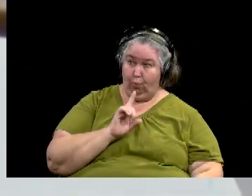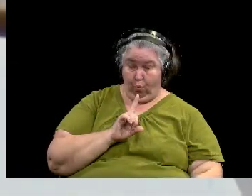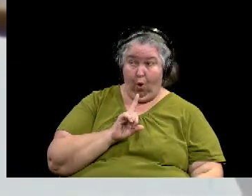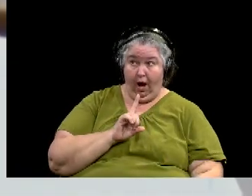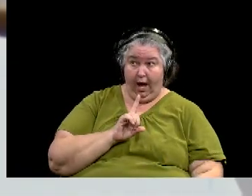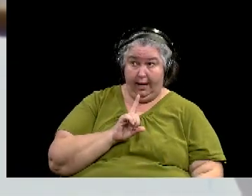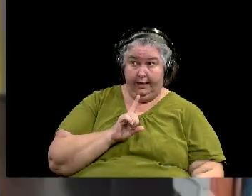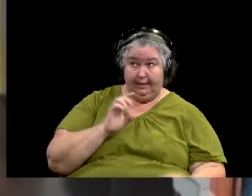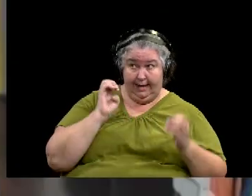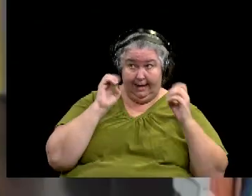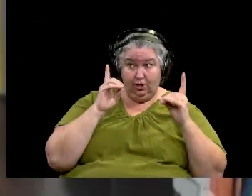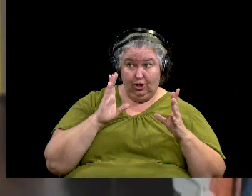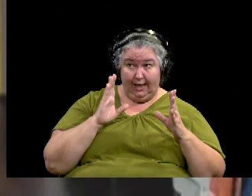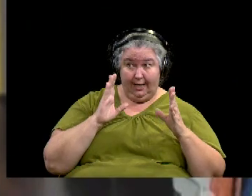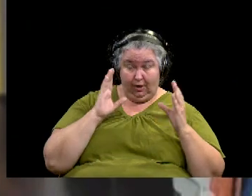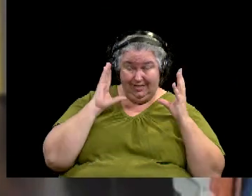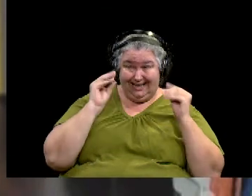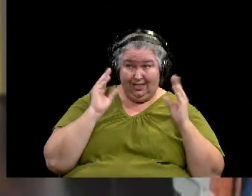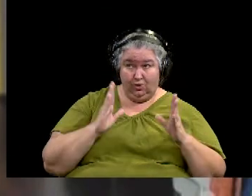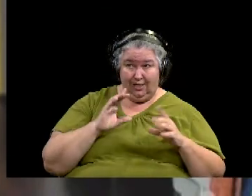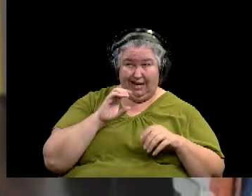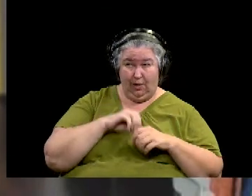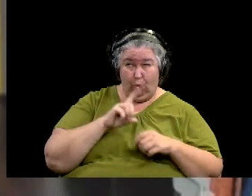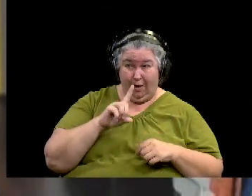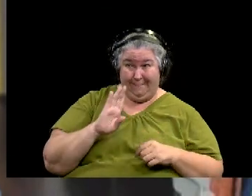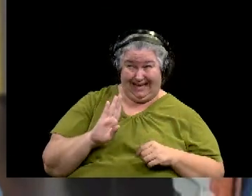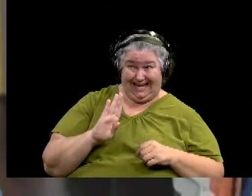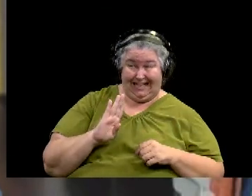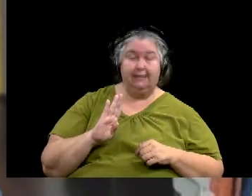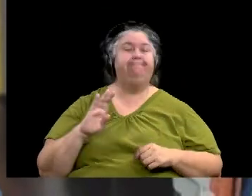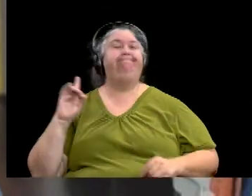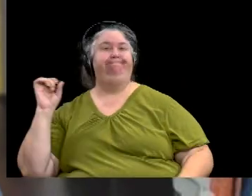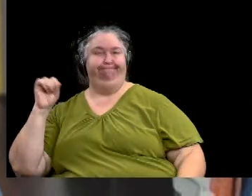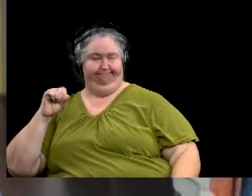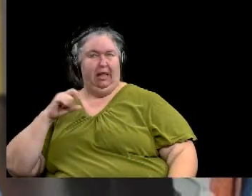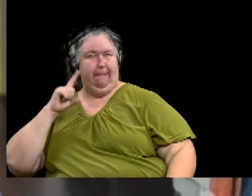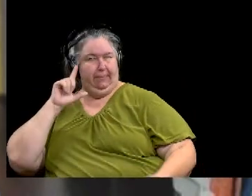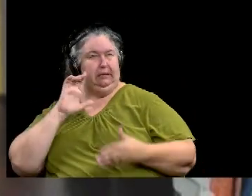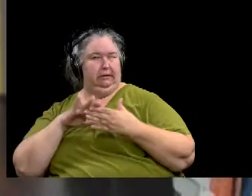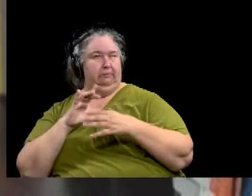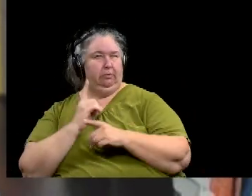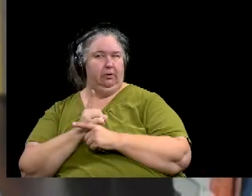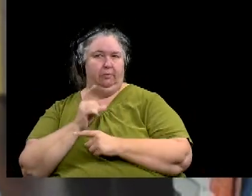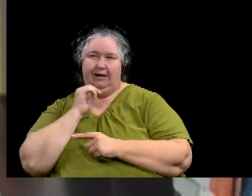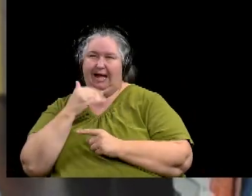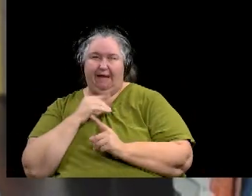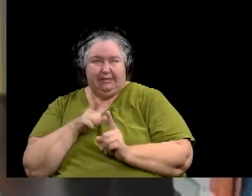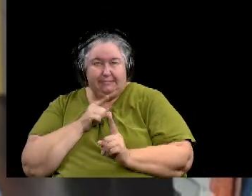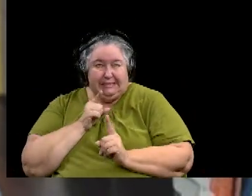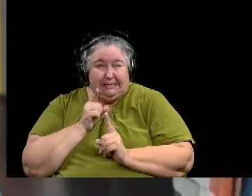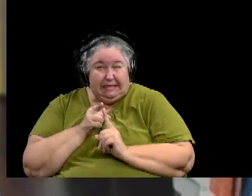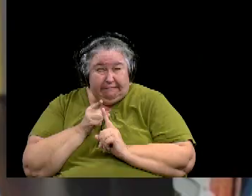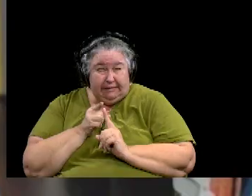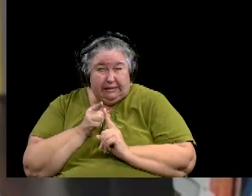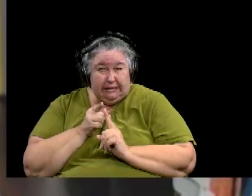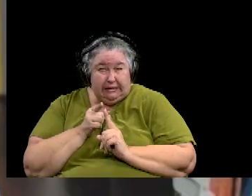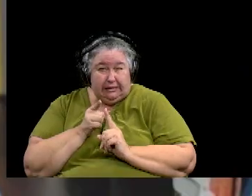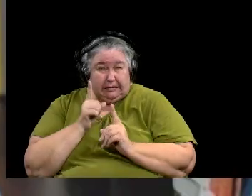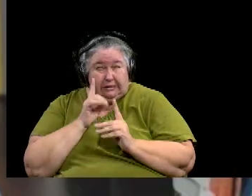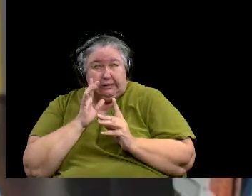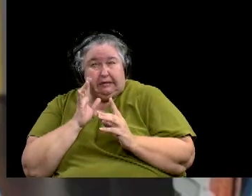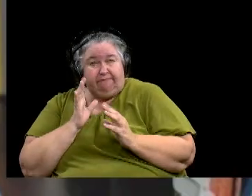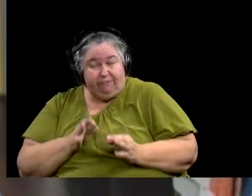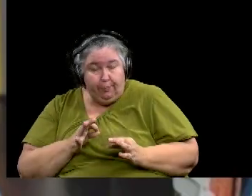is that right? Yes, I believe that's correct. We don't have specific guidance for sure confirming that, but that is what we have been